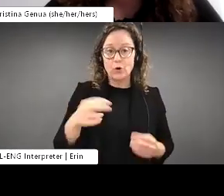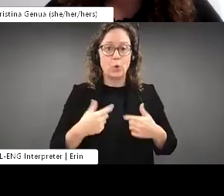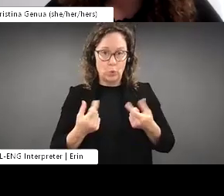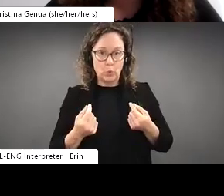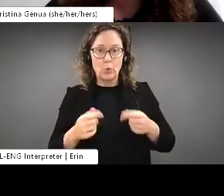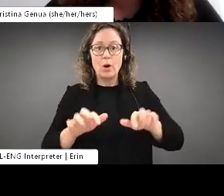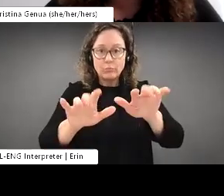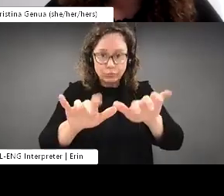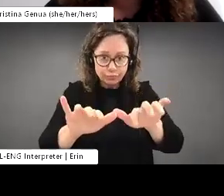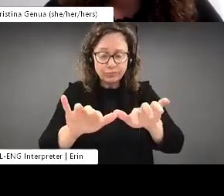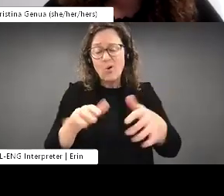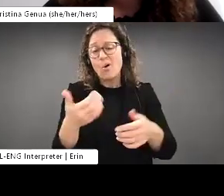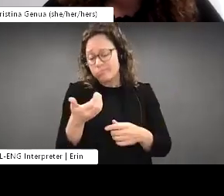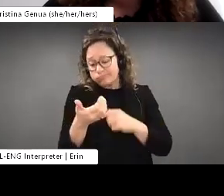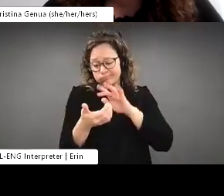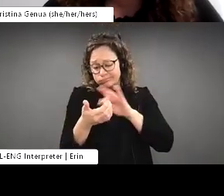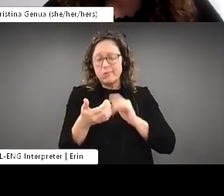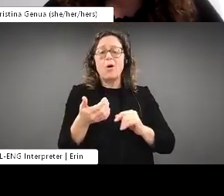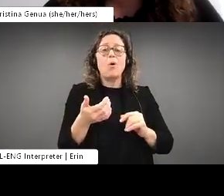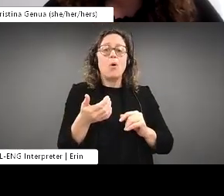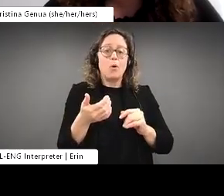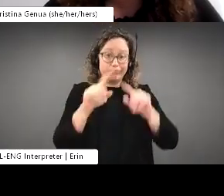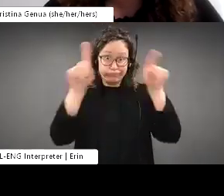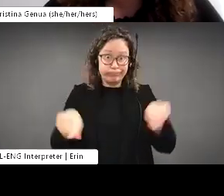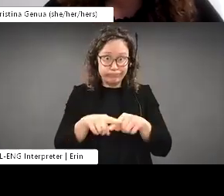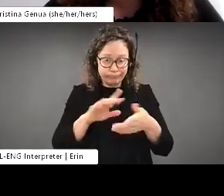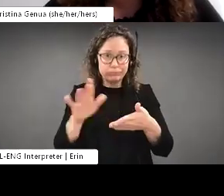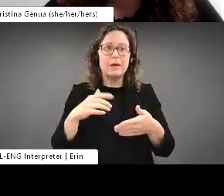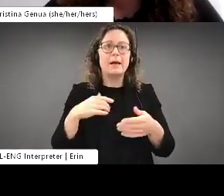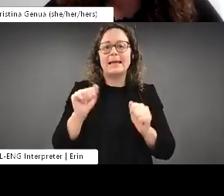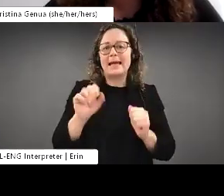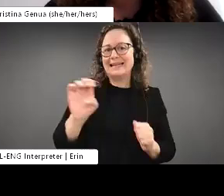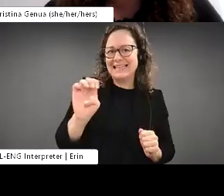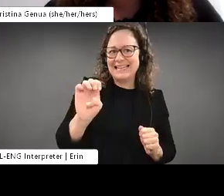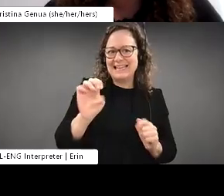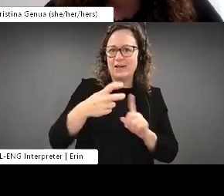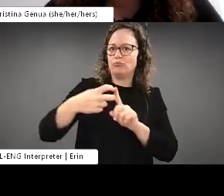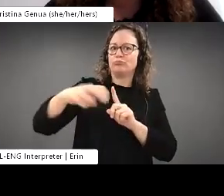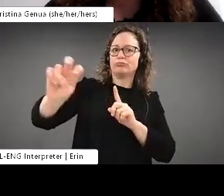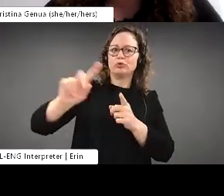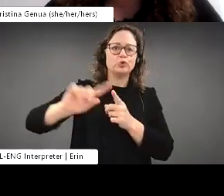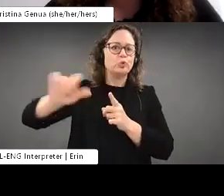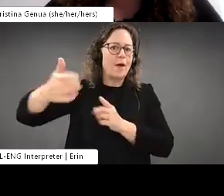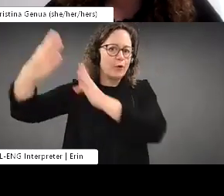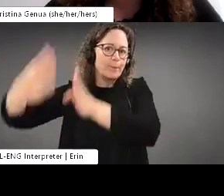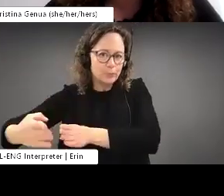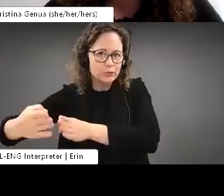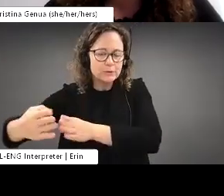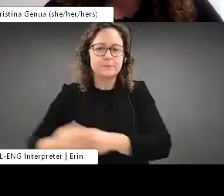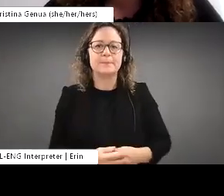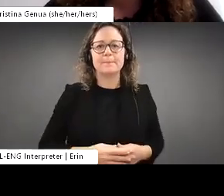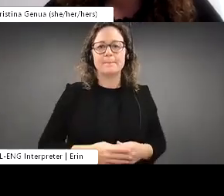or a smartphone. So at this time, I'm unable to show, sorry, Carla, I know you're asking